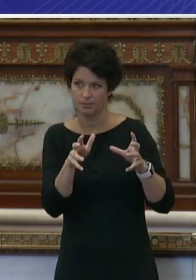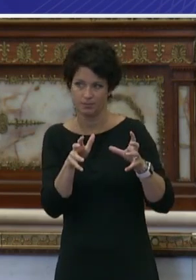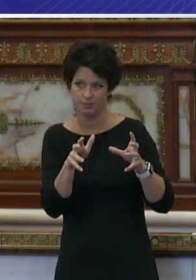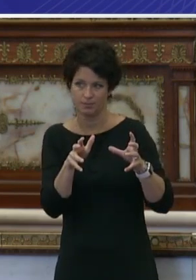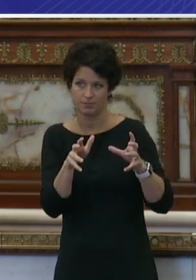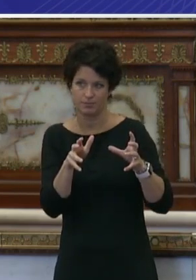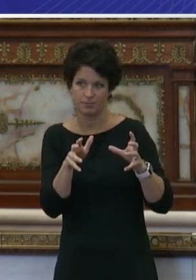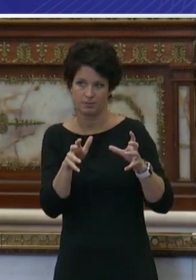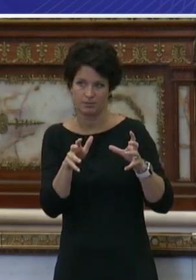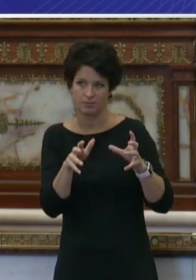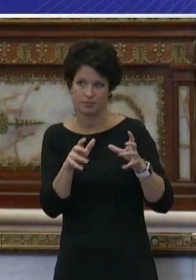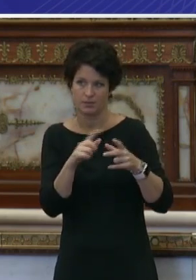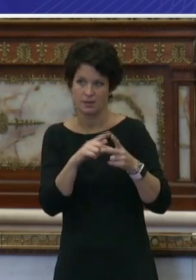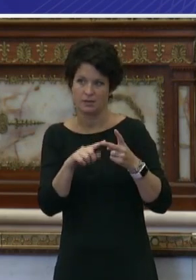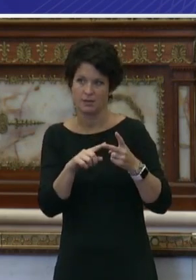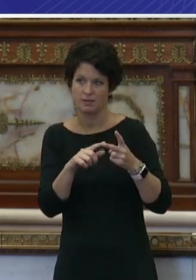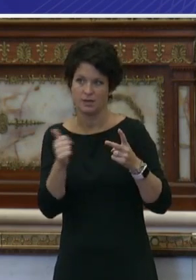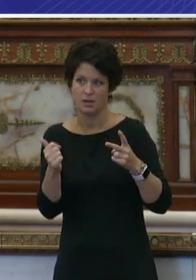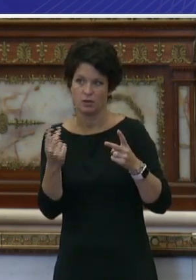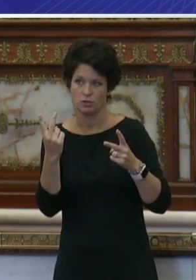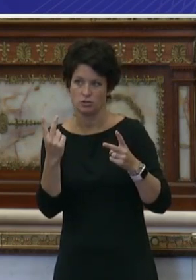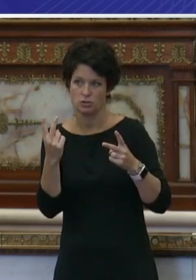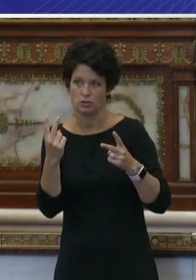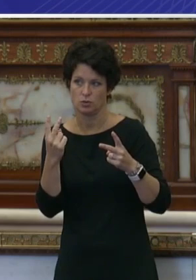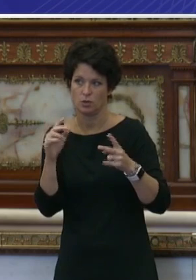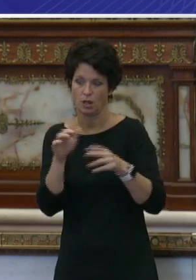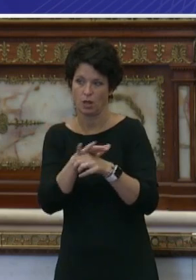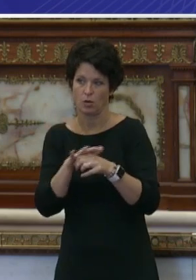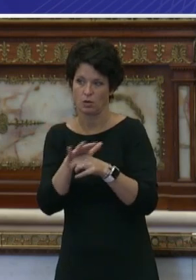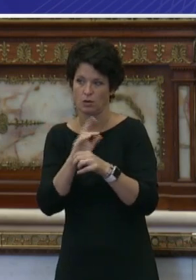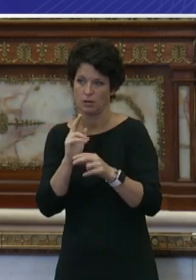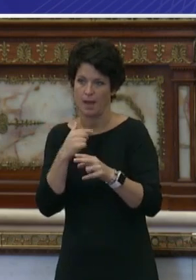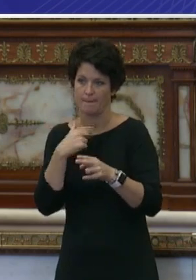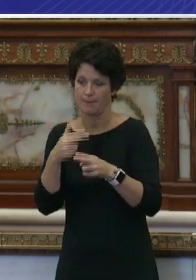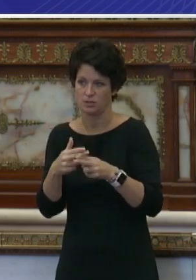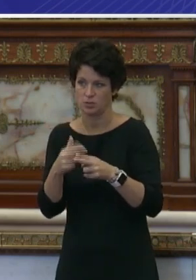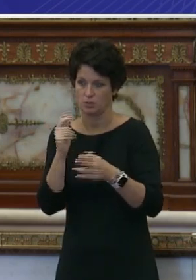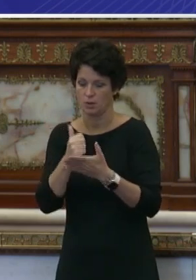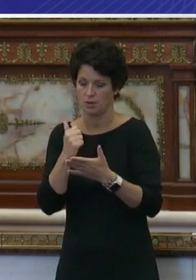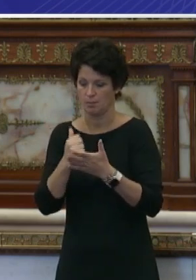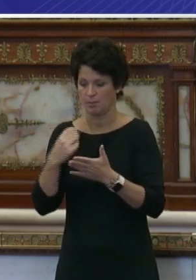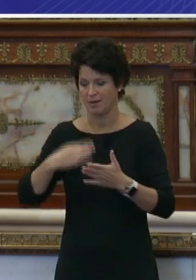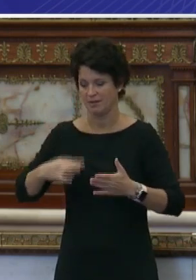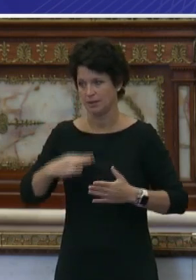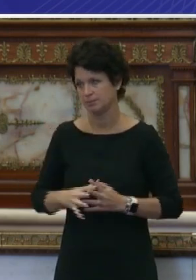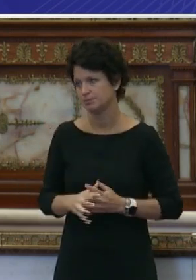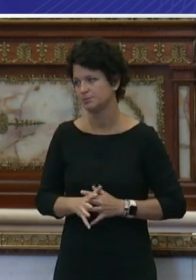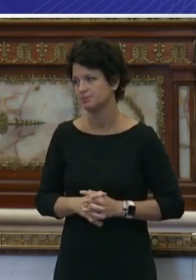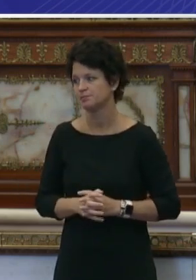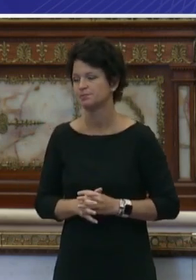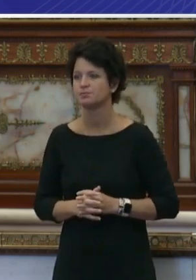folks, and the other two folks that I mentioned captures them as well to make sure that